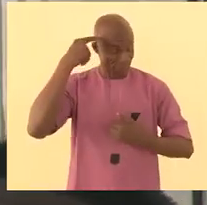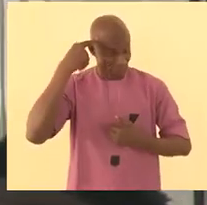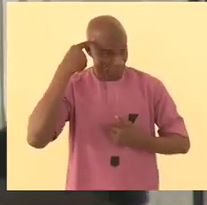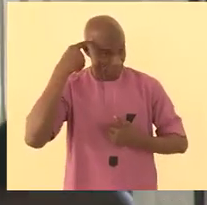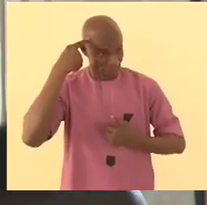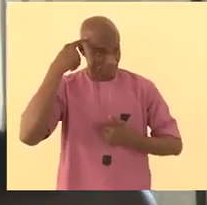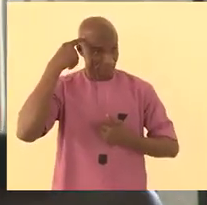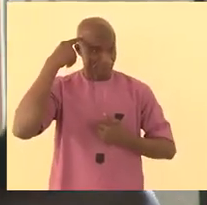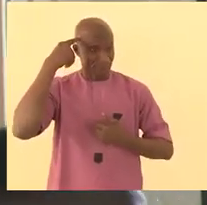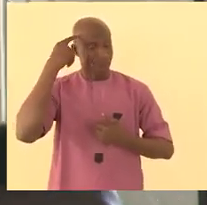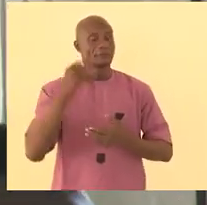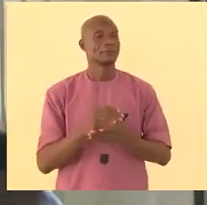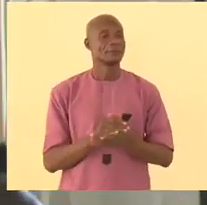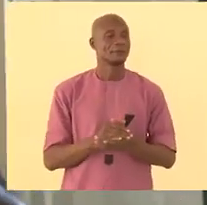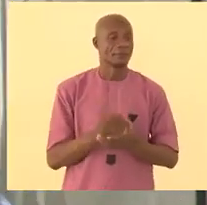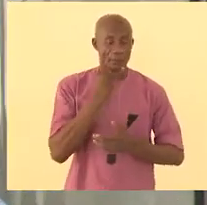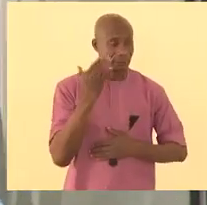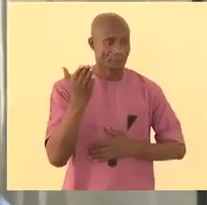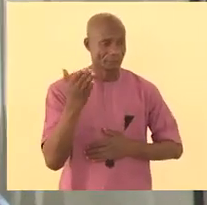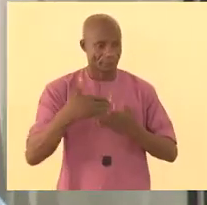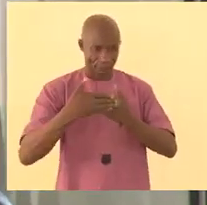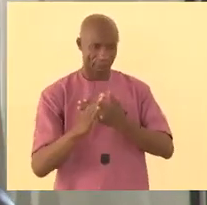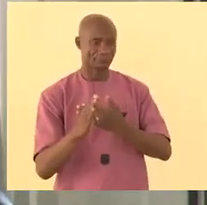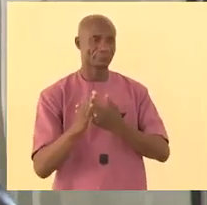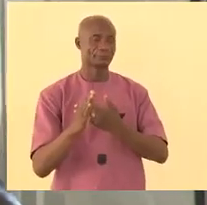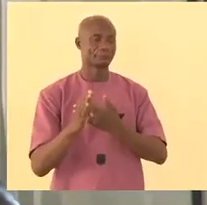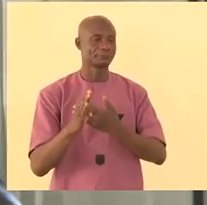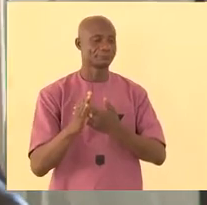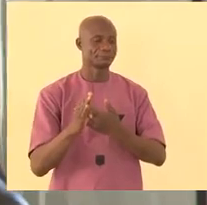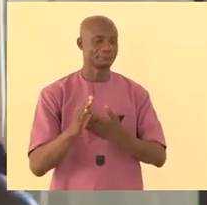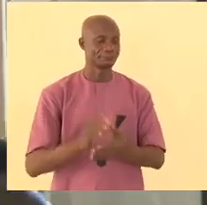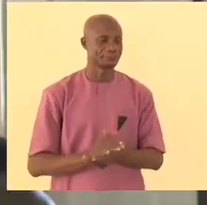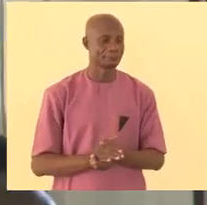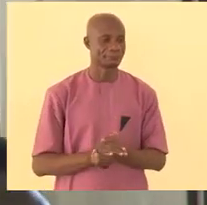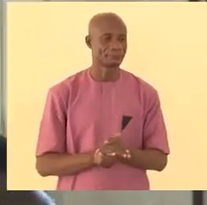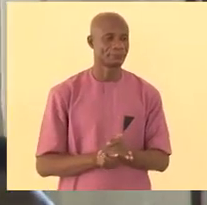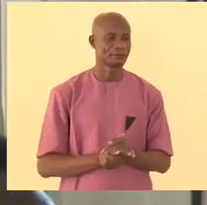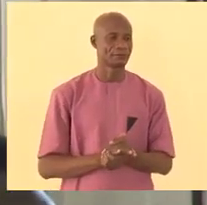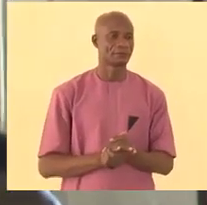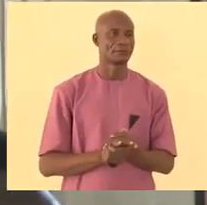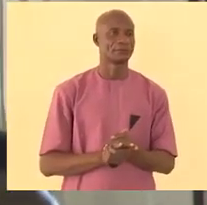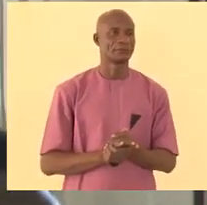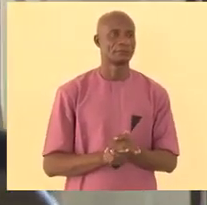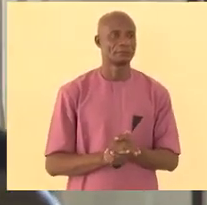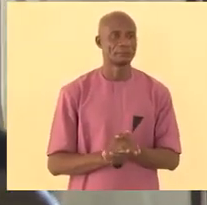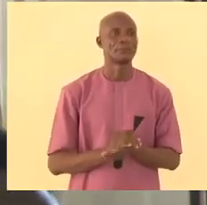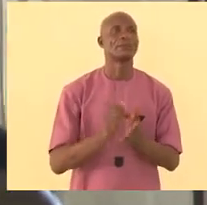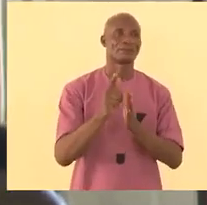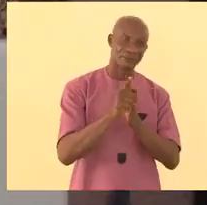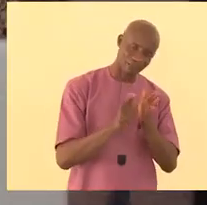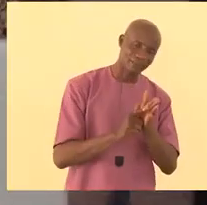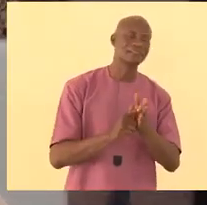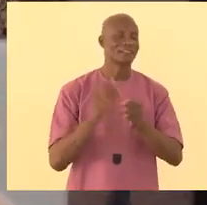that legacy and posterity must tarry after I'm not in office. Good point. Legacy